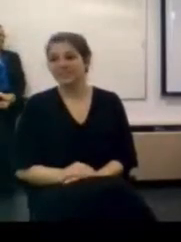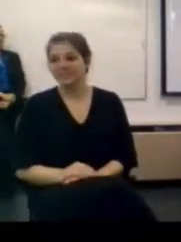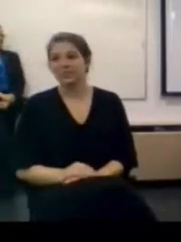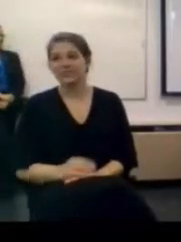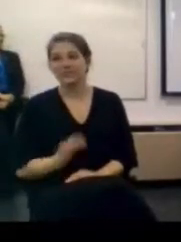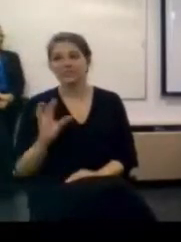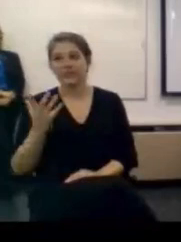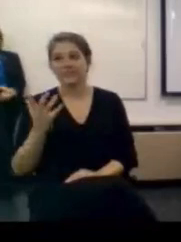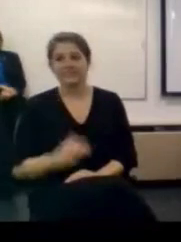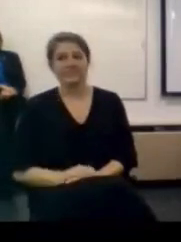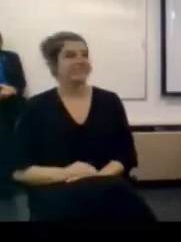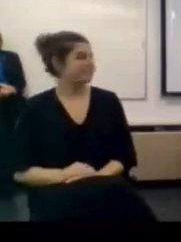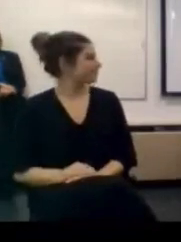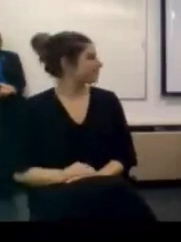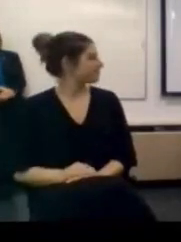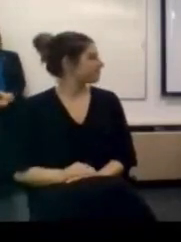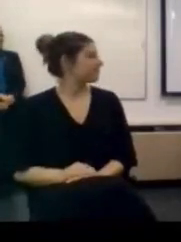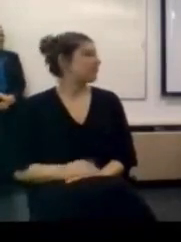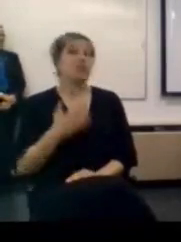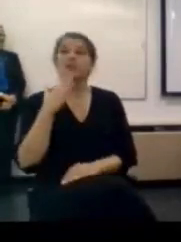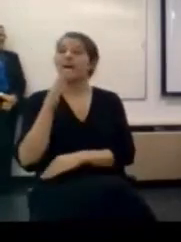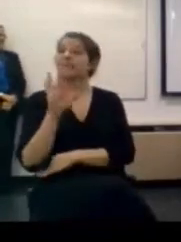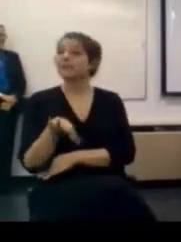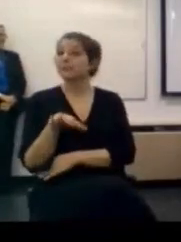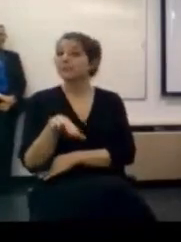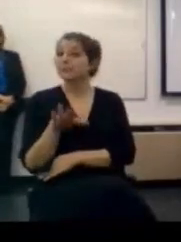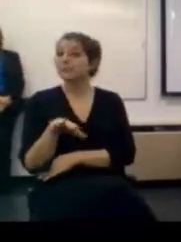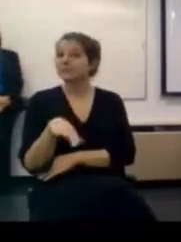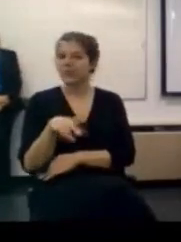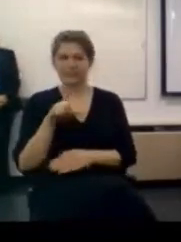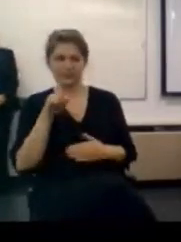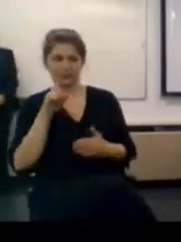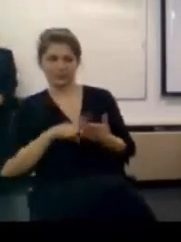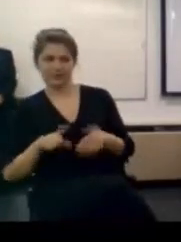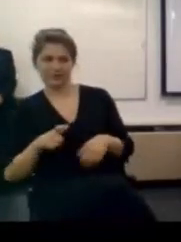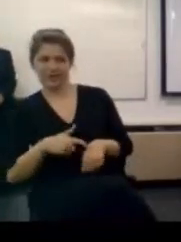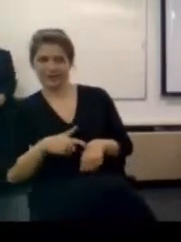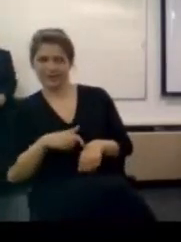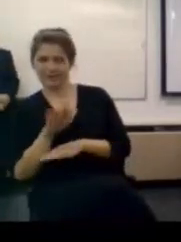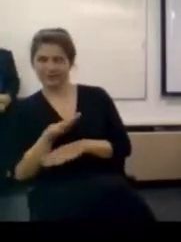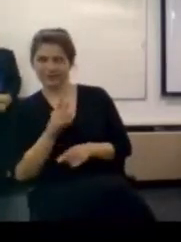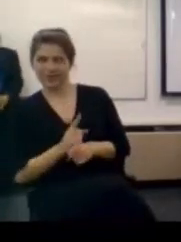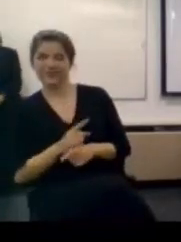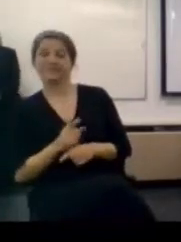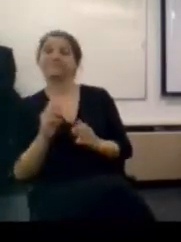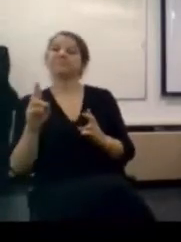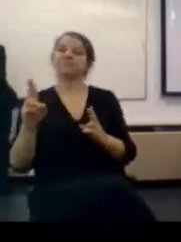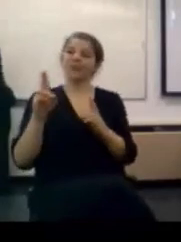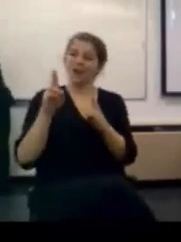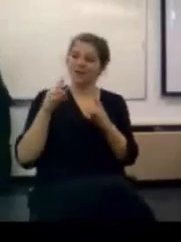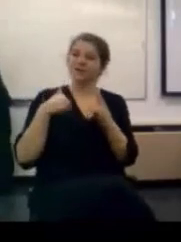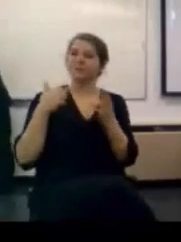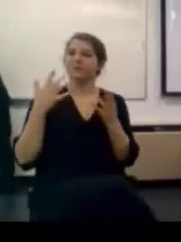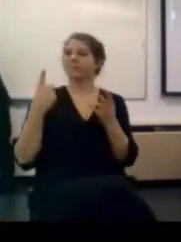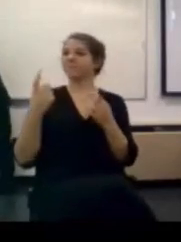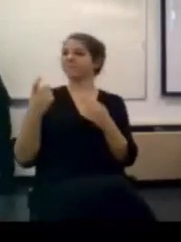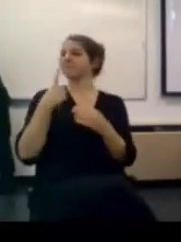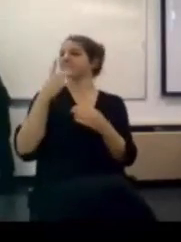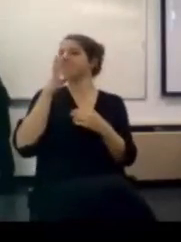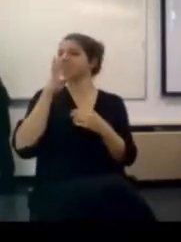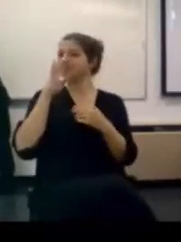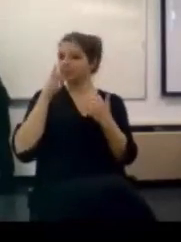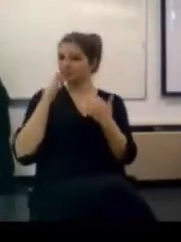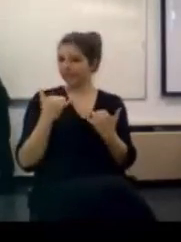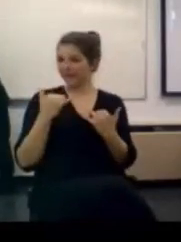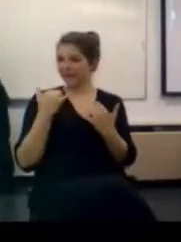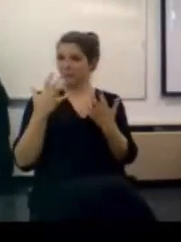Good afternoon. I needed to check the time. It is an honor